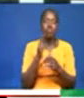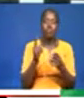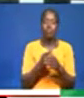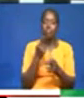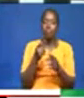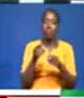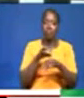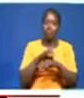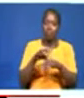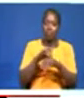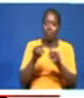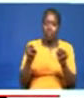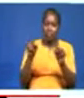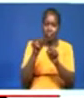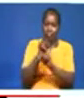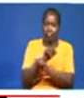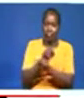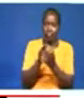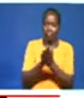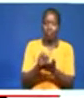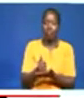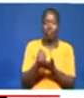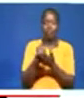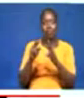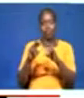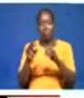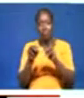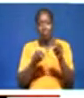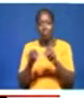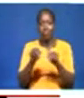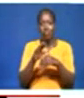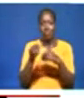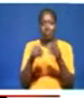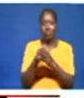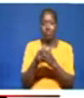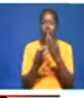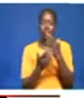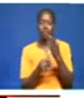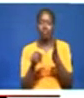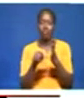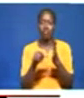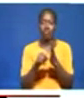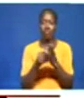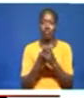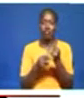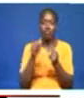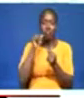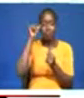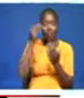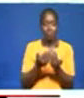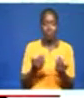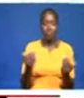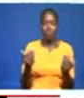transplant unit in Kenya to cater for diagnosis and management of all kinds of blood disorders in both adults and children.